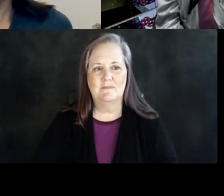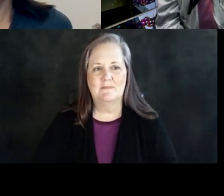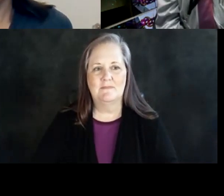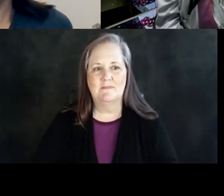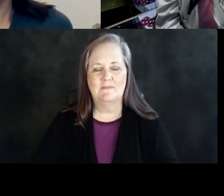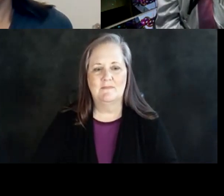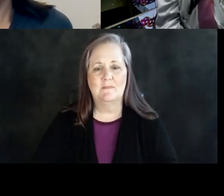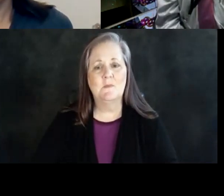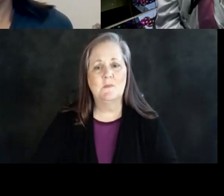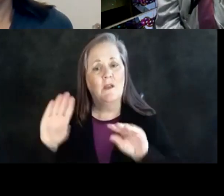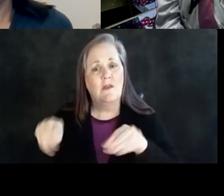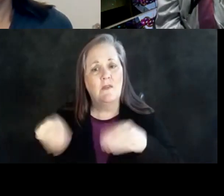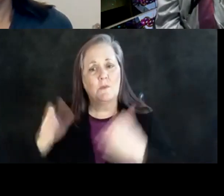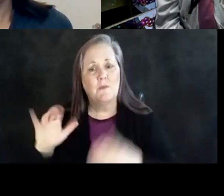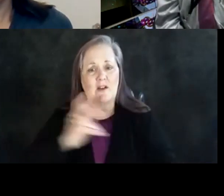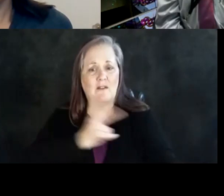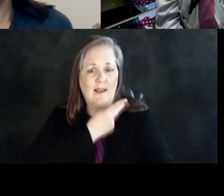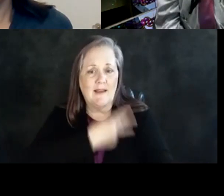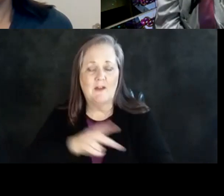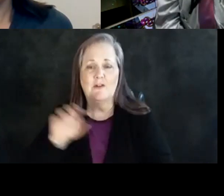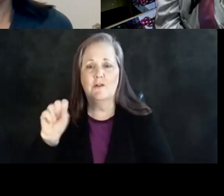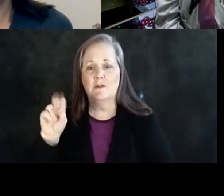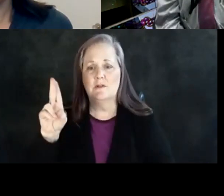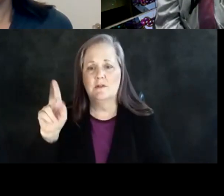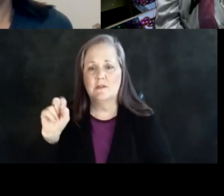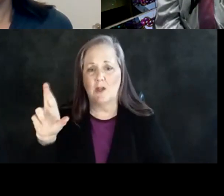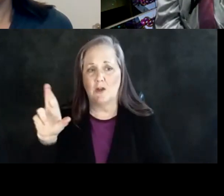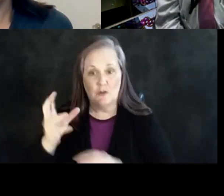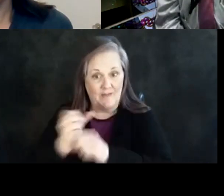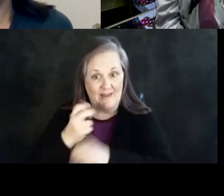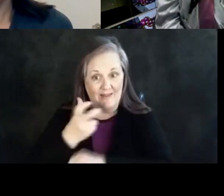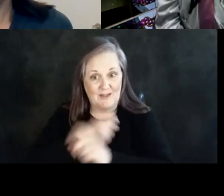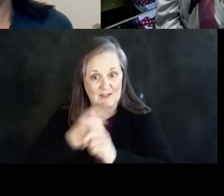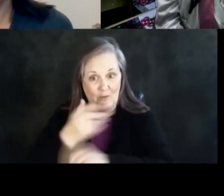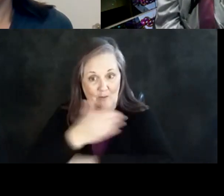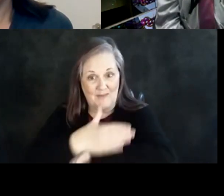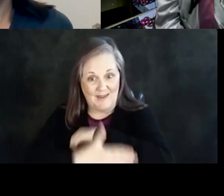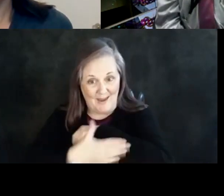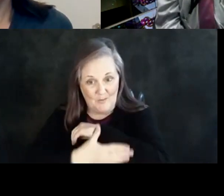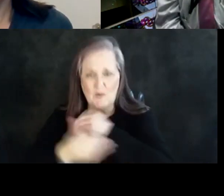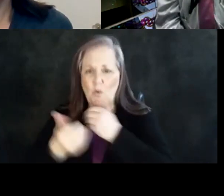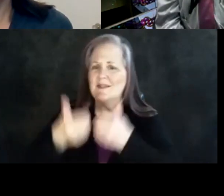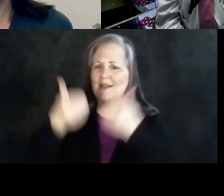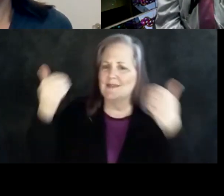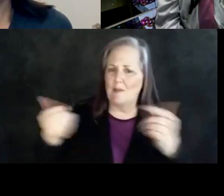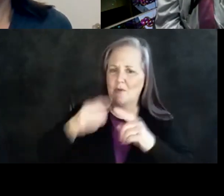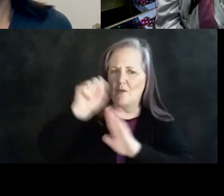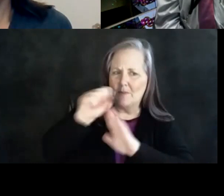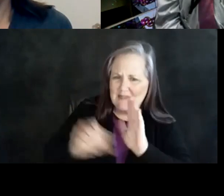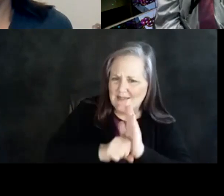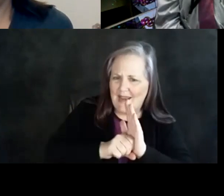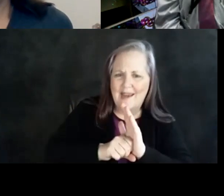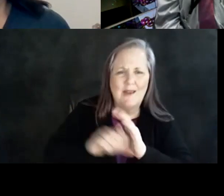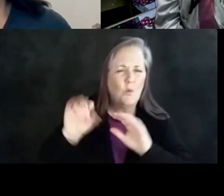Do providers such as Kaiser and Sutter get their vaccines through the county, or are they allocated separately by the state or some